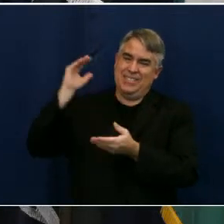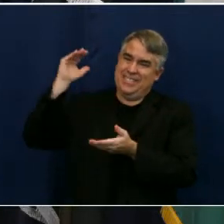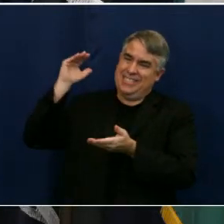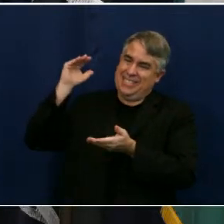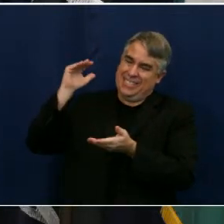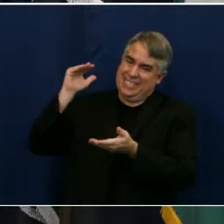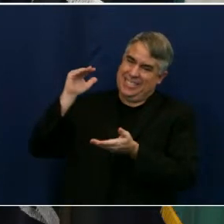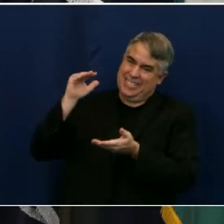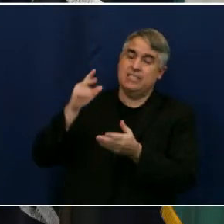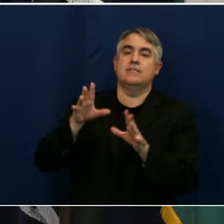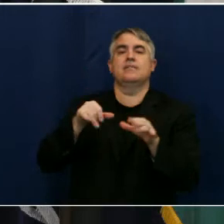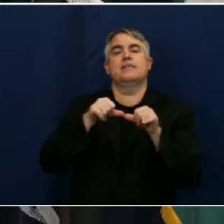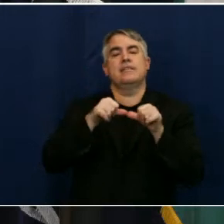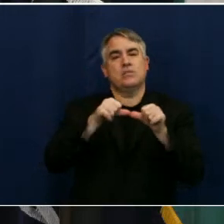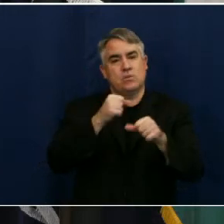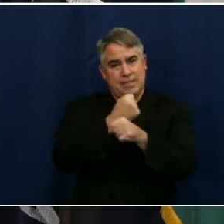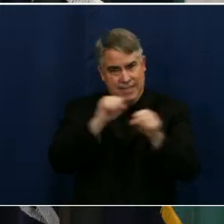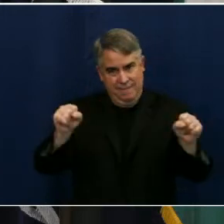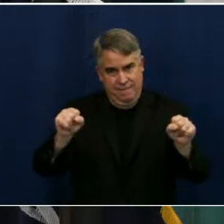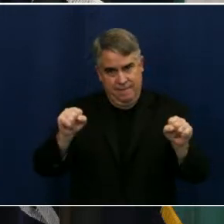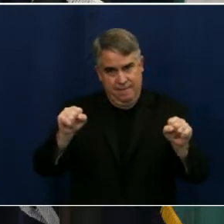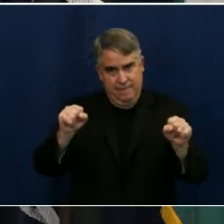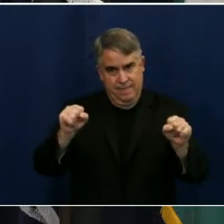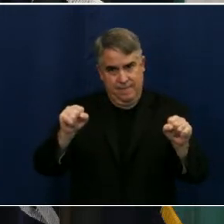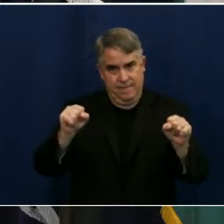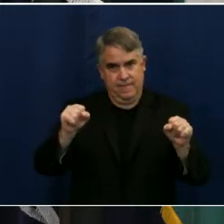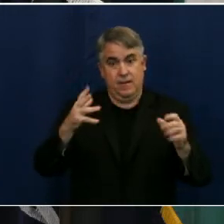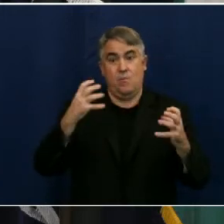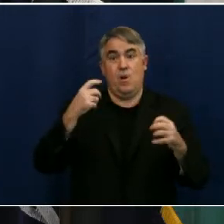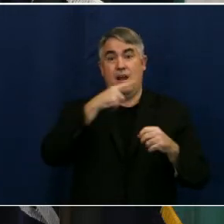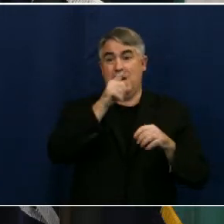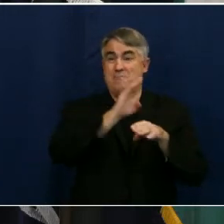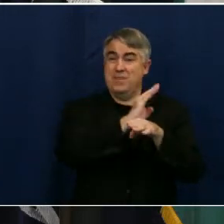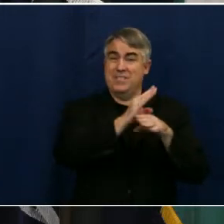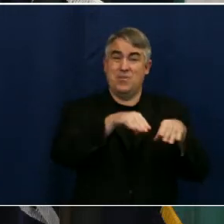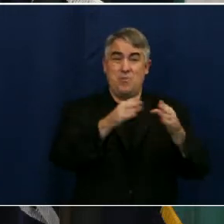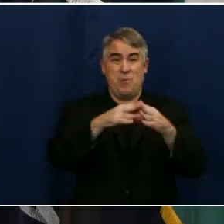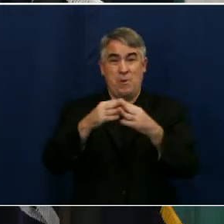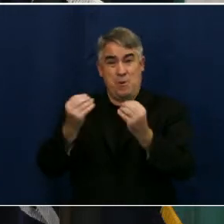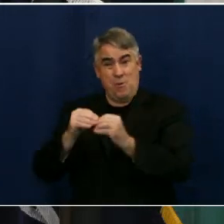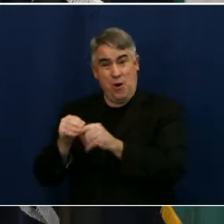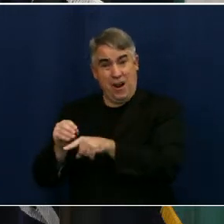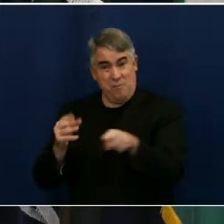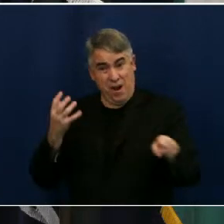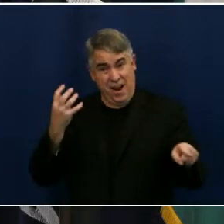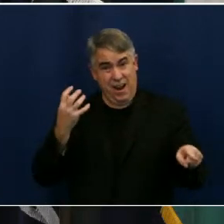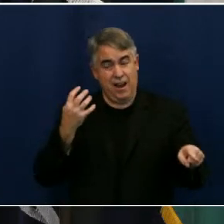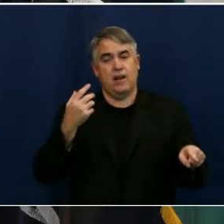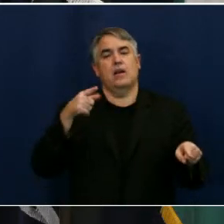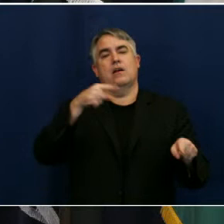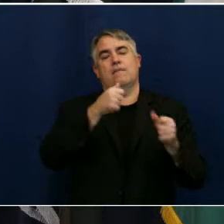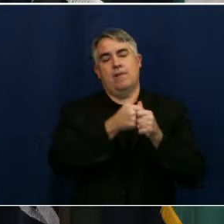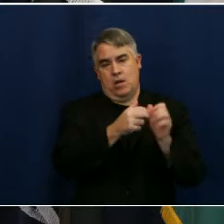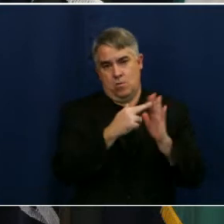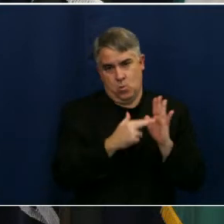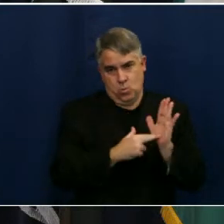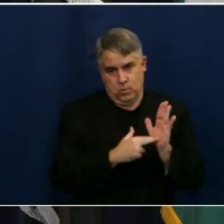stay safe. Let's stay open. We are moving in the right direction. Let's try and stay on that direction and trajectory this time.